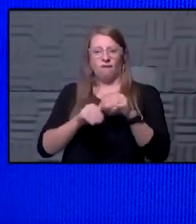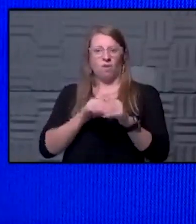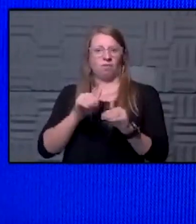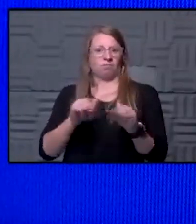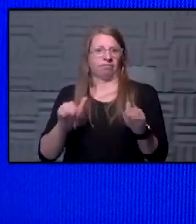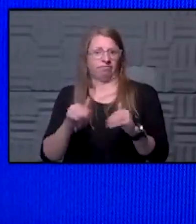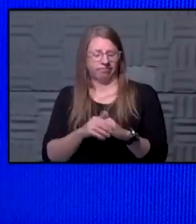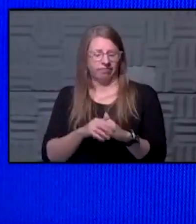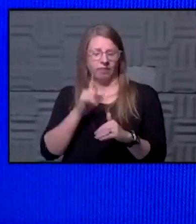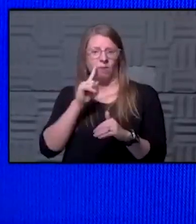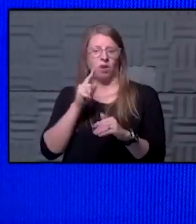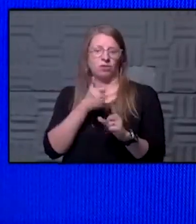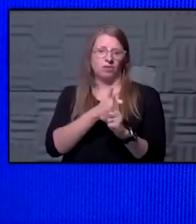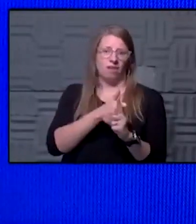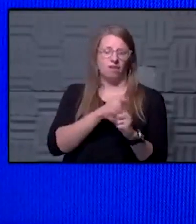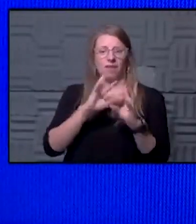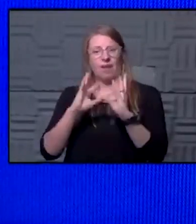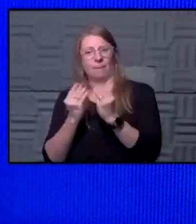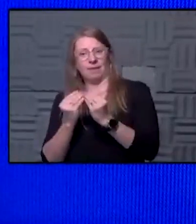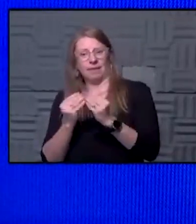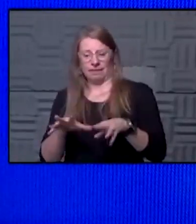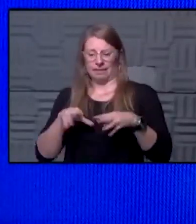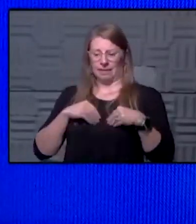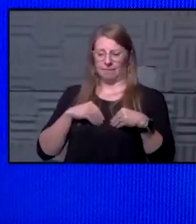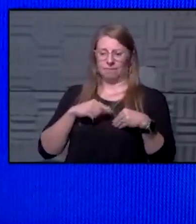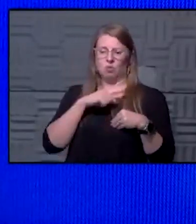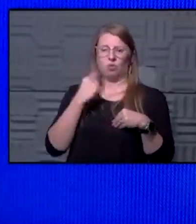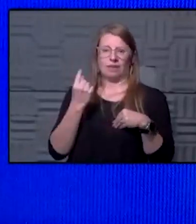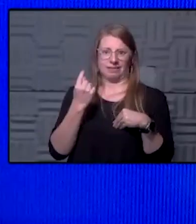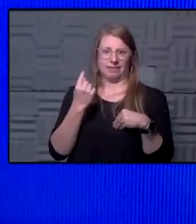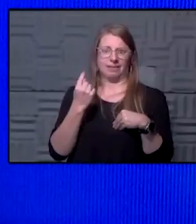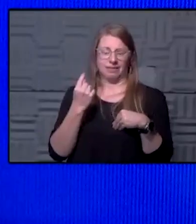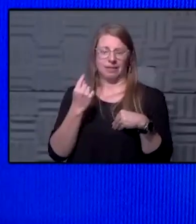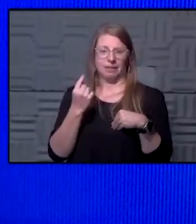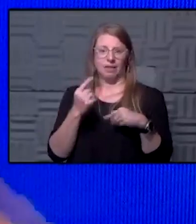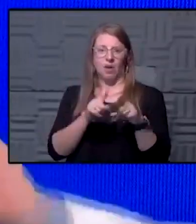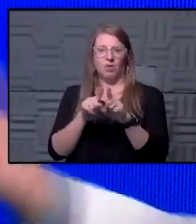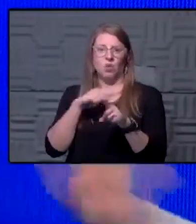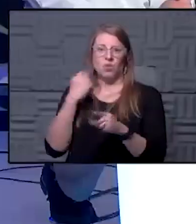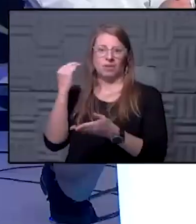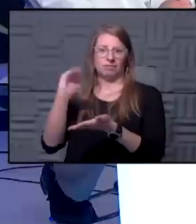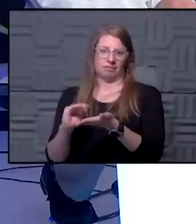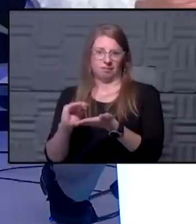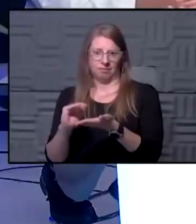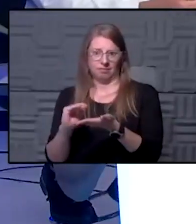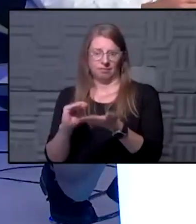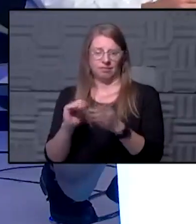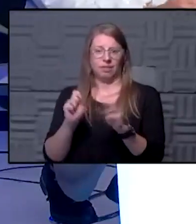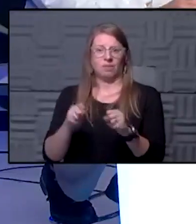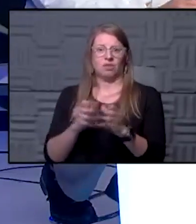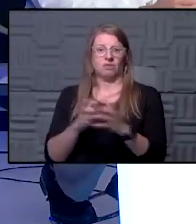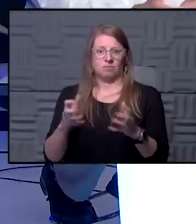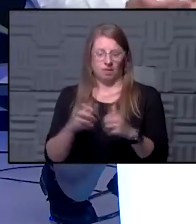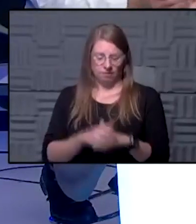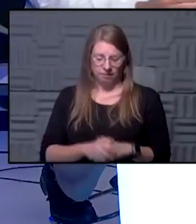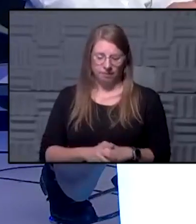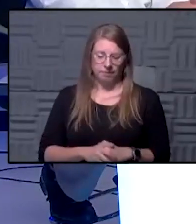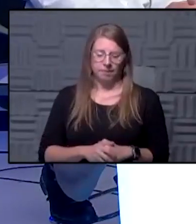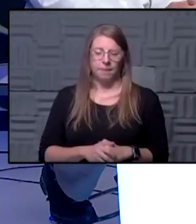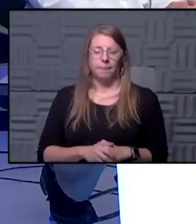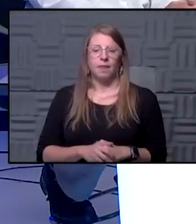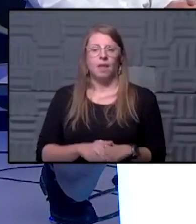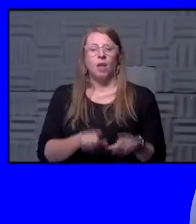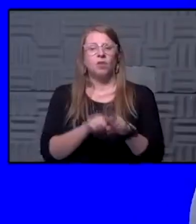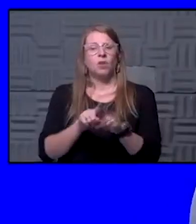that you and your family can accept the level of risk and establish as low a risk as possible. Yeah, I mean, and to your first point, and again to